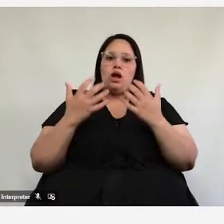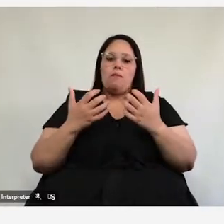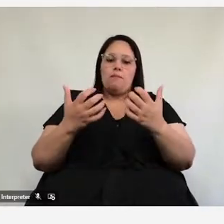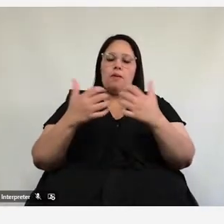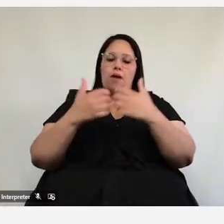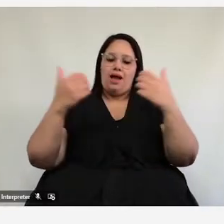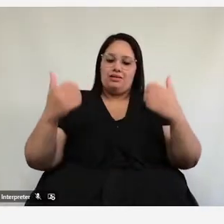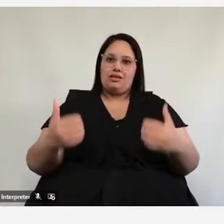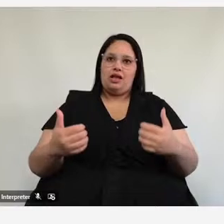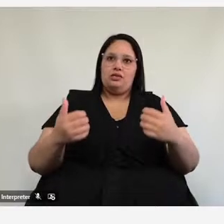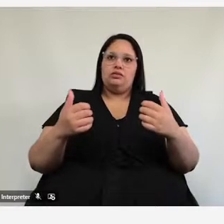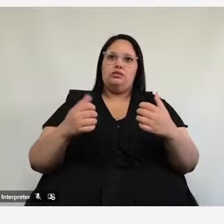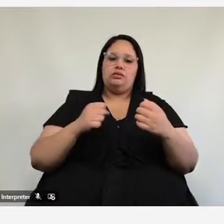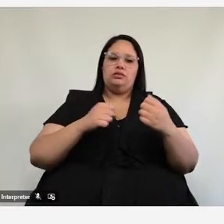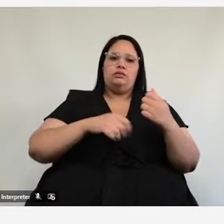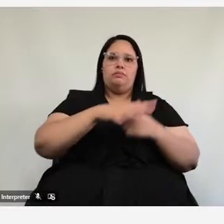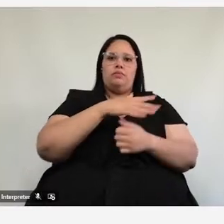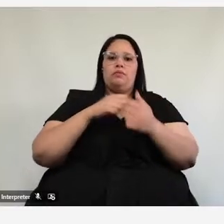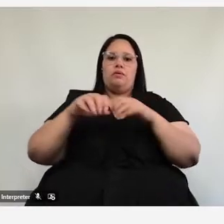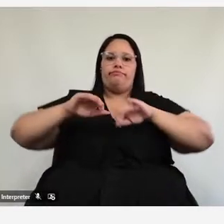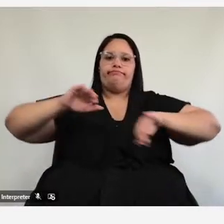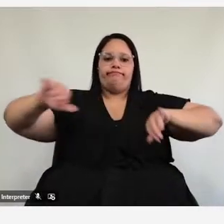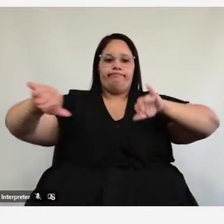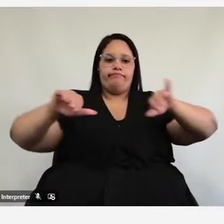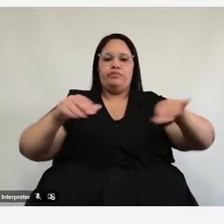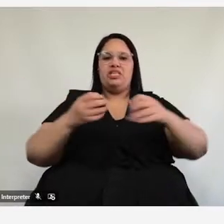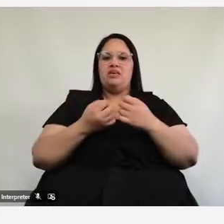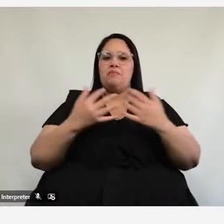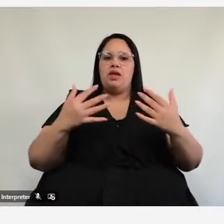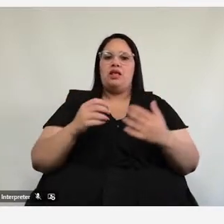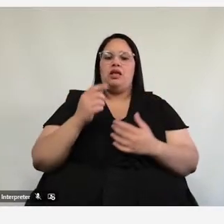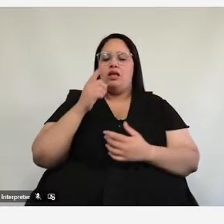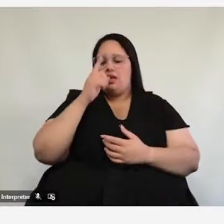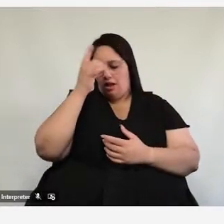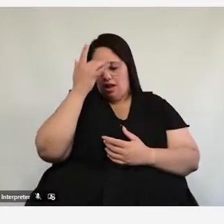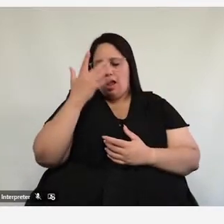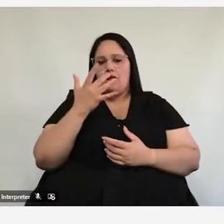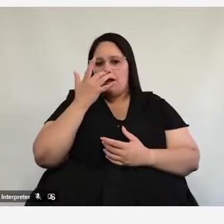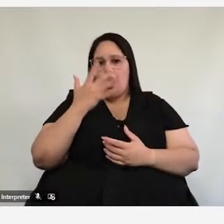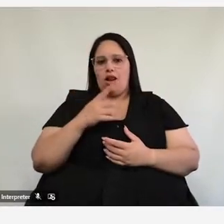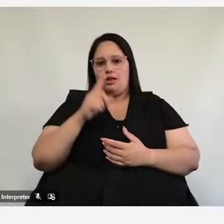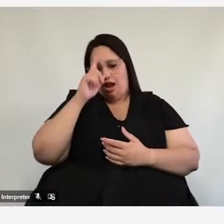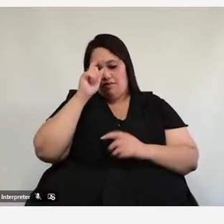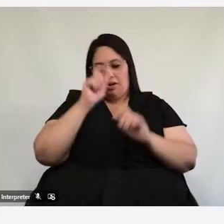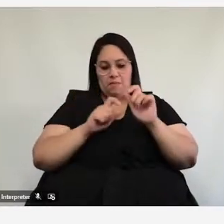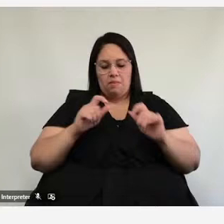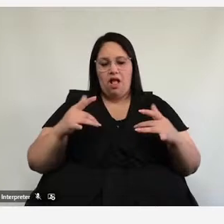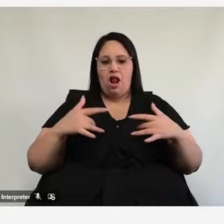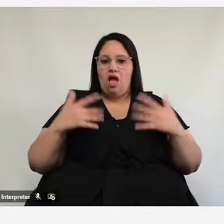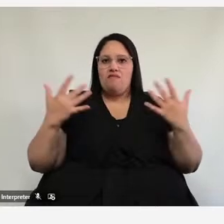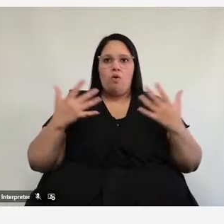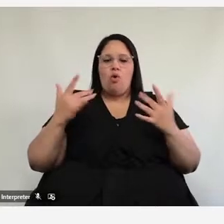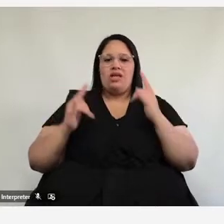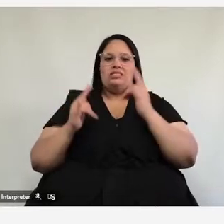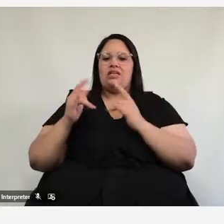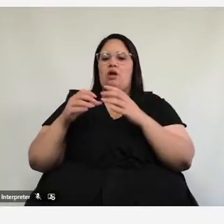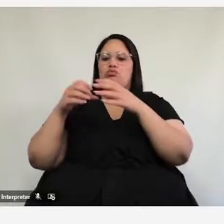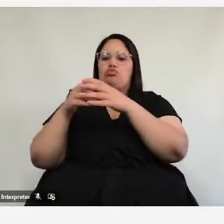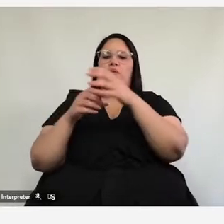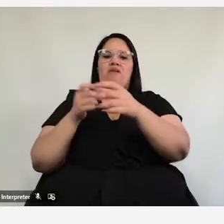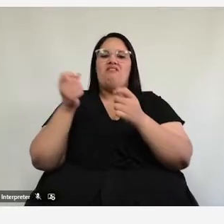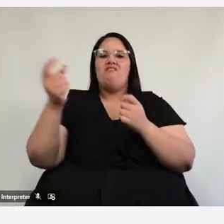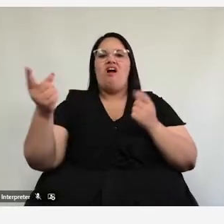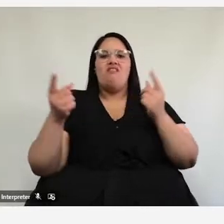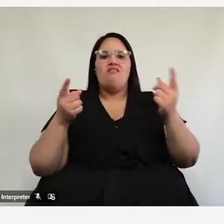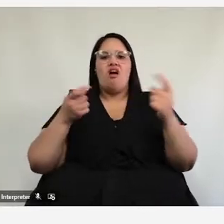planning, majority of our colored and African people stay in the townships, which are located very far from